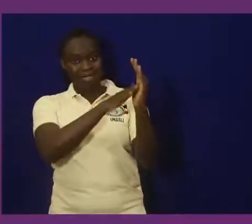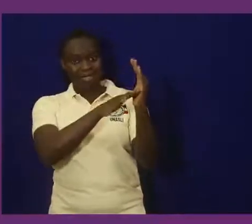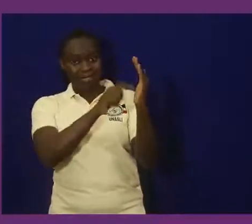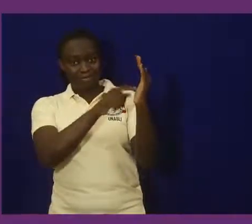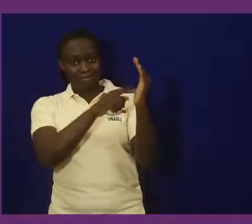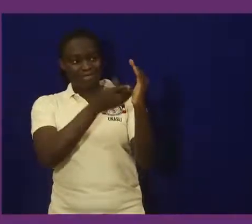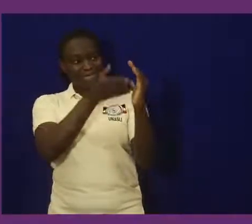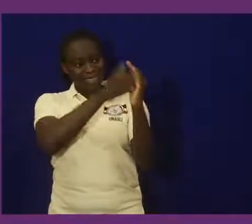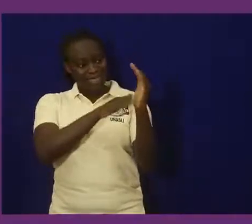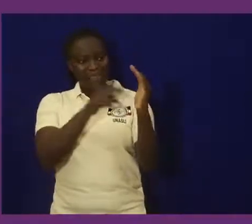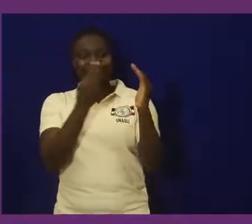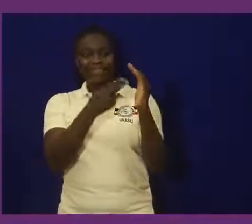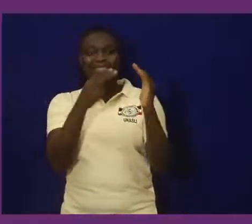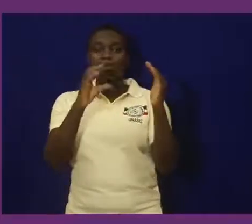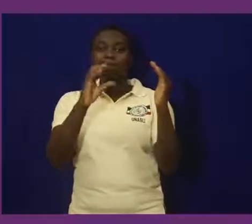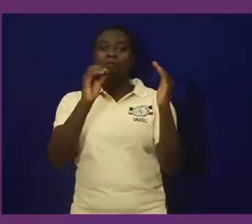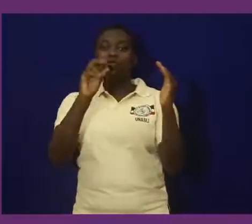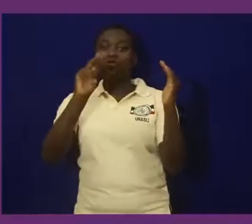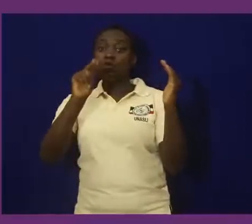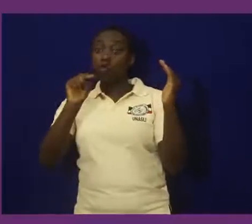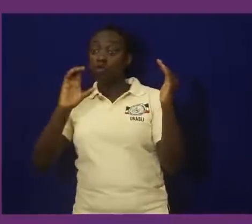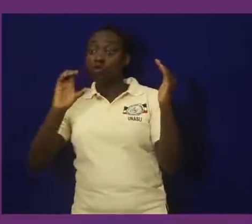is called the concave mirror.